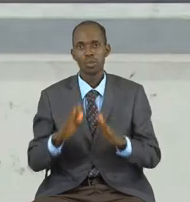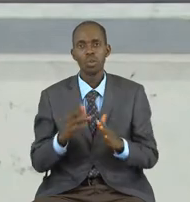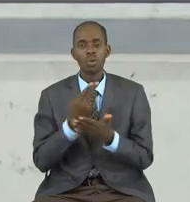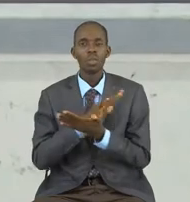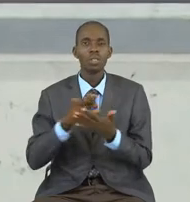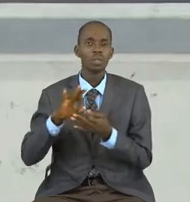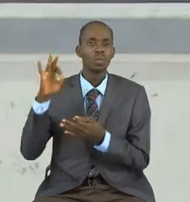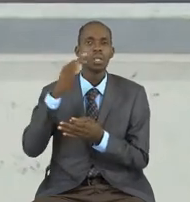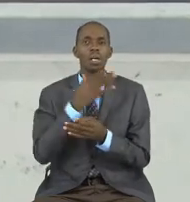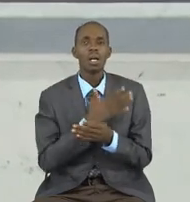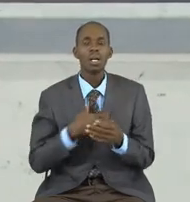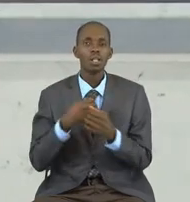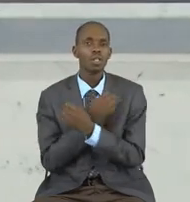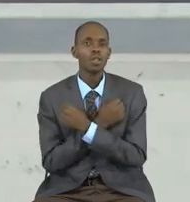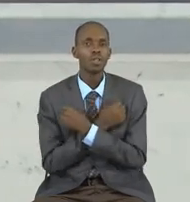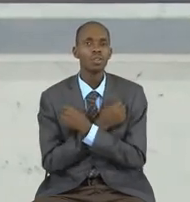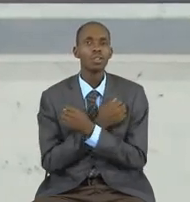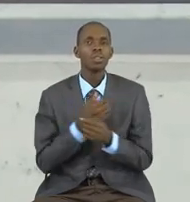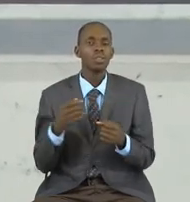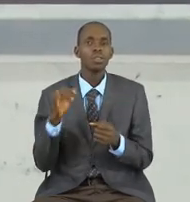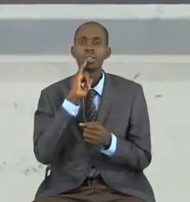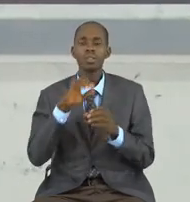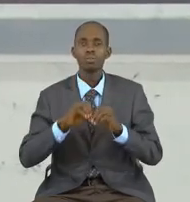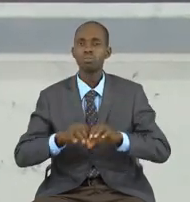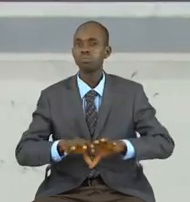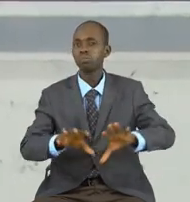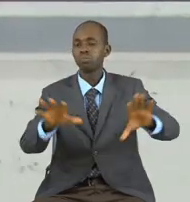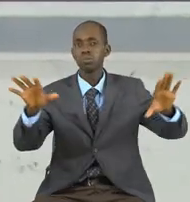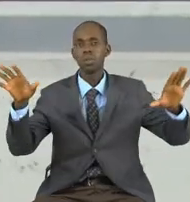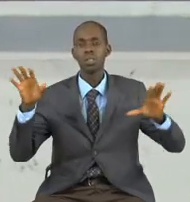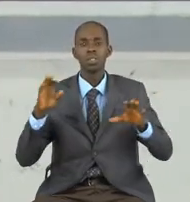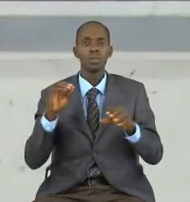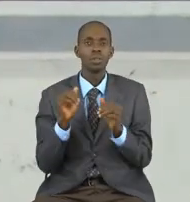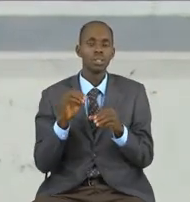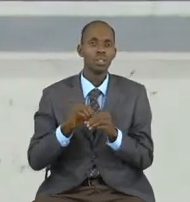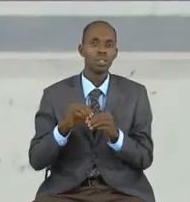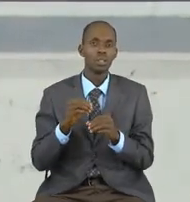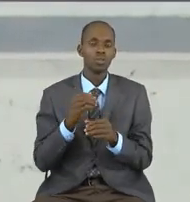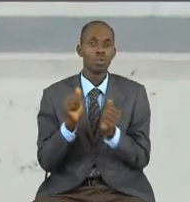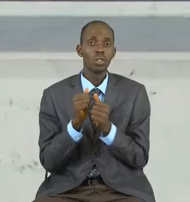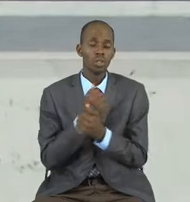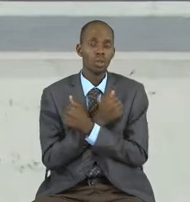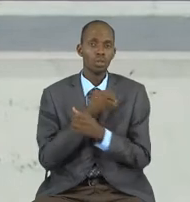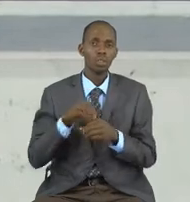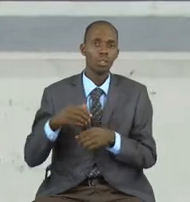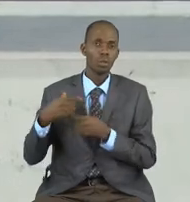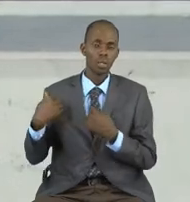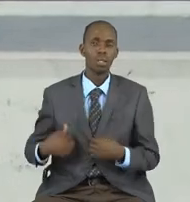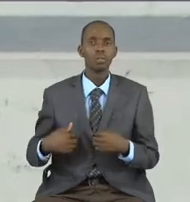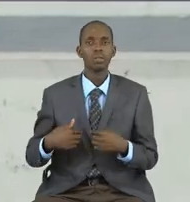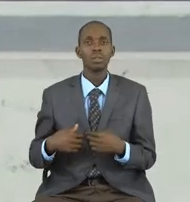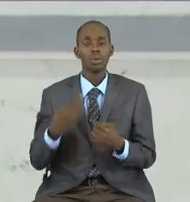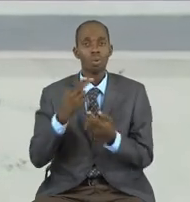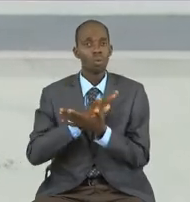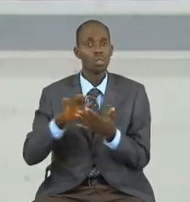Ghost and love. Is shed abroad. Is love in our hearts by the Holy Ghost given unto us. Holy